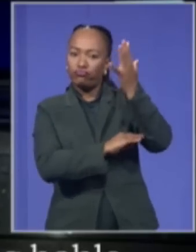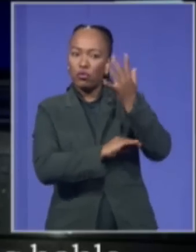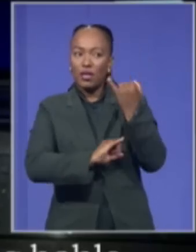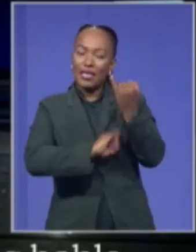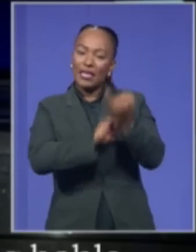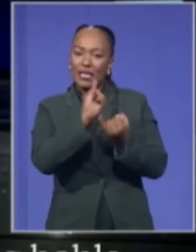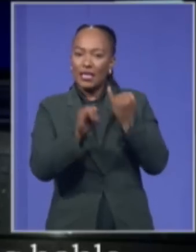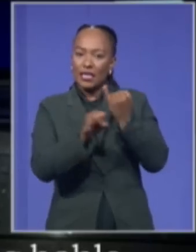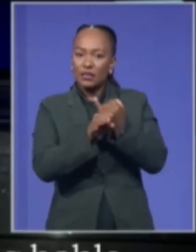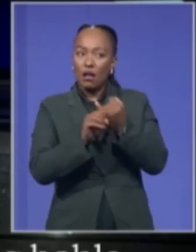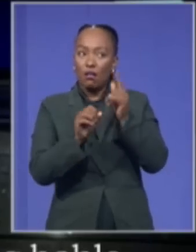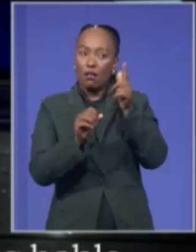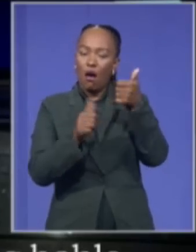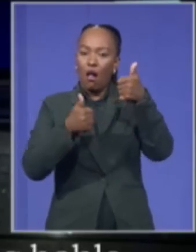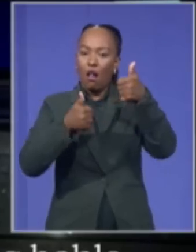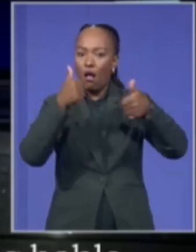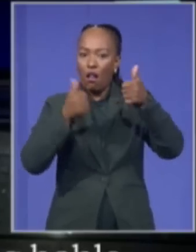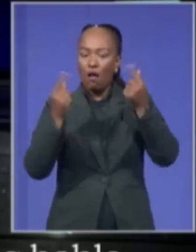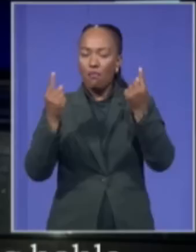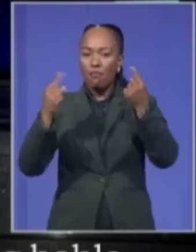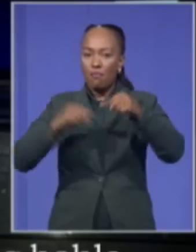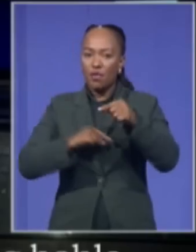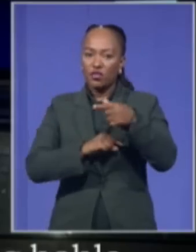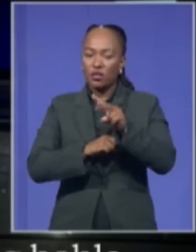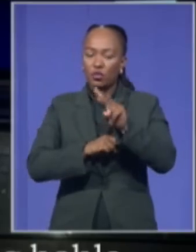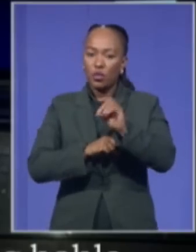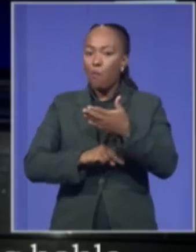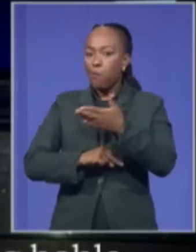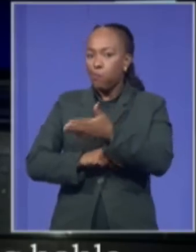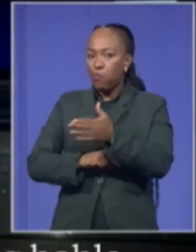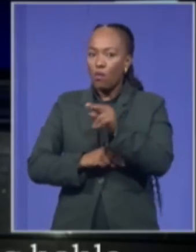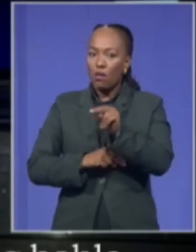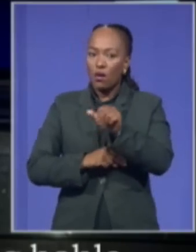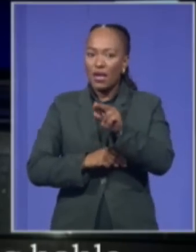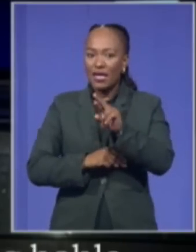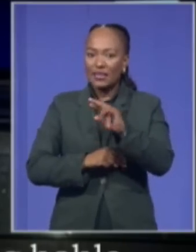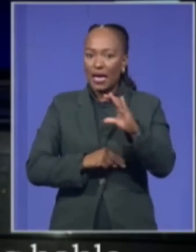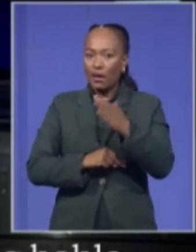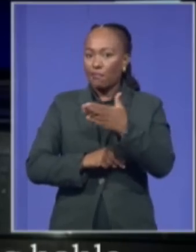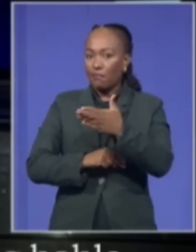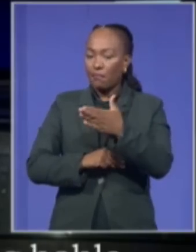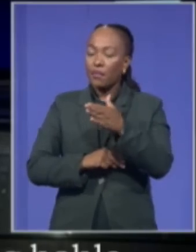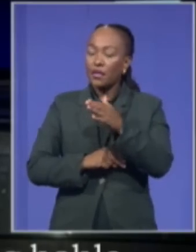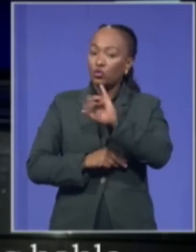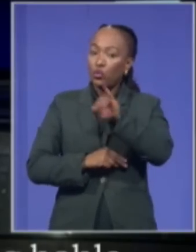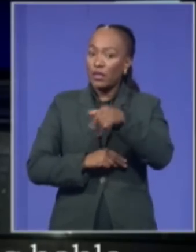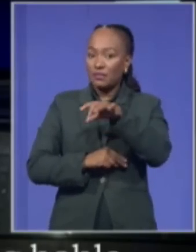a G20 a tshwaretsweng kapa e tshwaretsweng Nasrec ka Borwa ho Johannesburg.